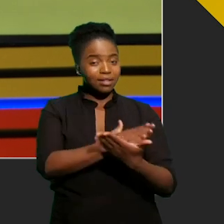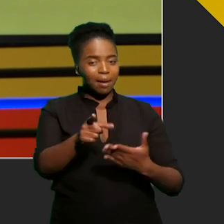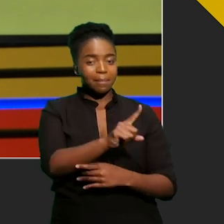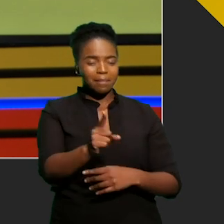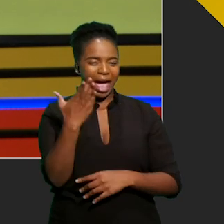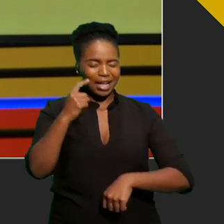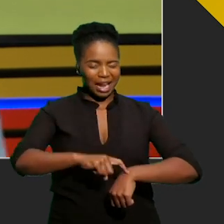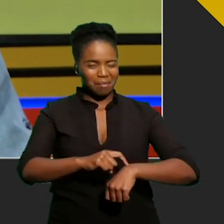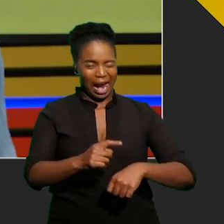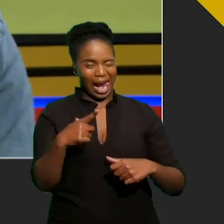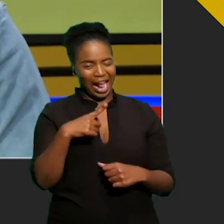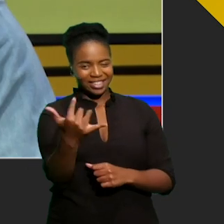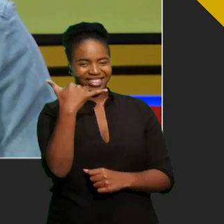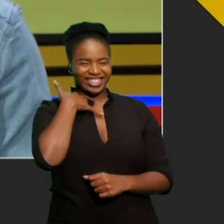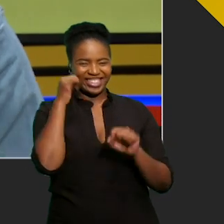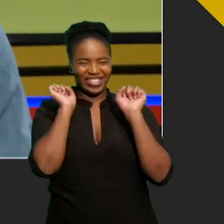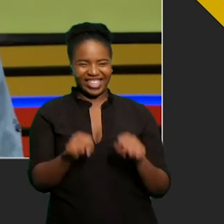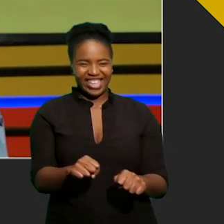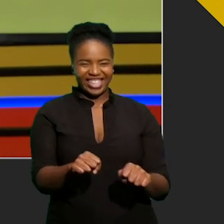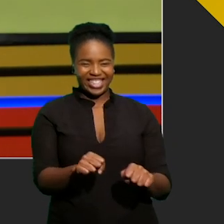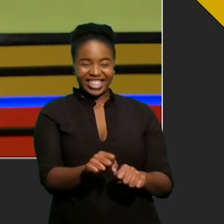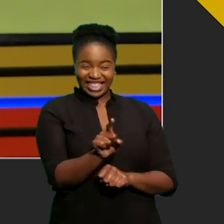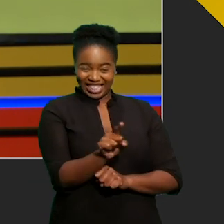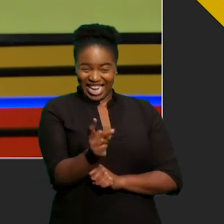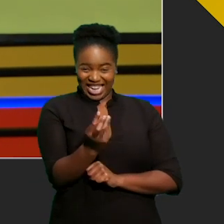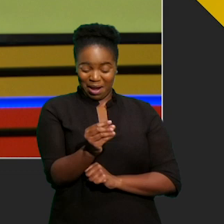abane-airtime sinithanda kabi-ke mina-ke abantu bethu labo